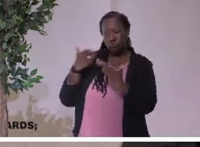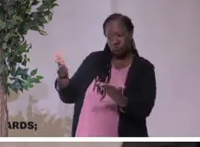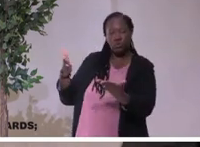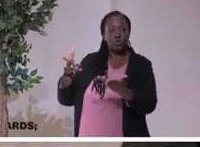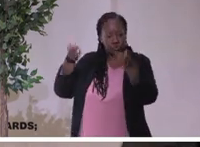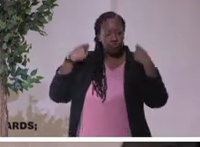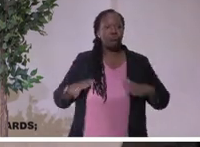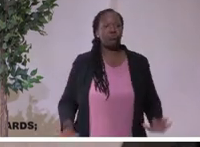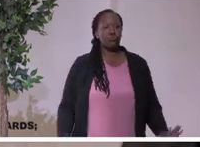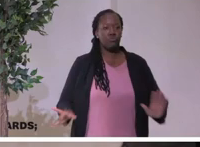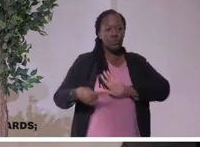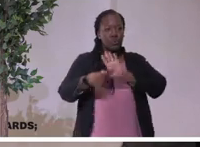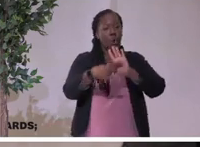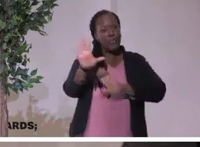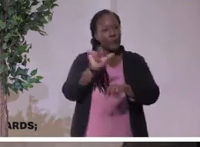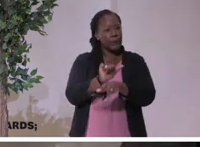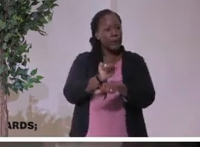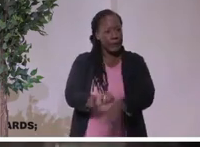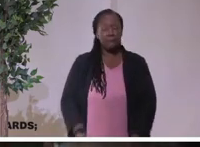their work.